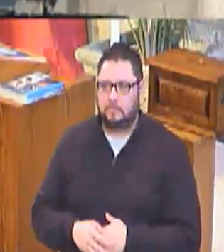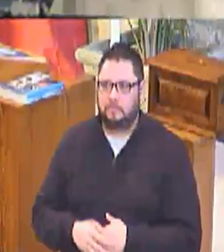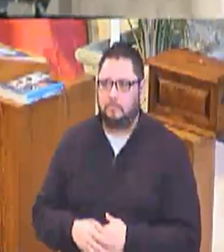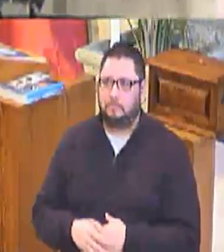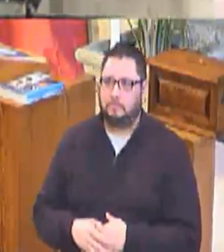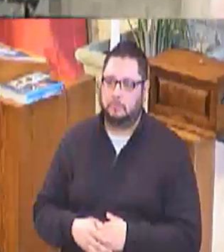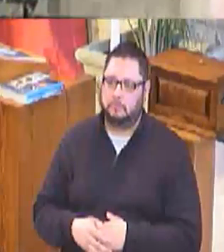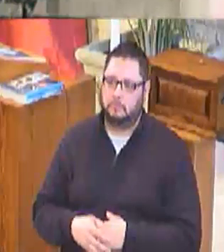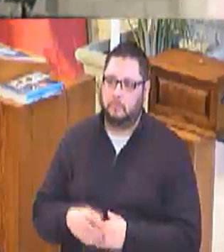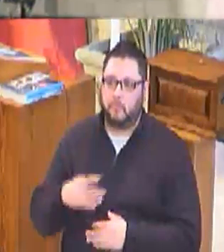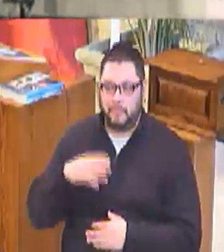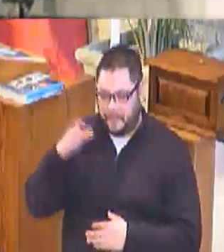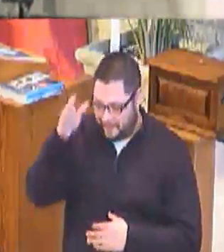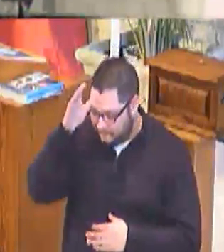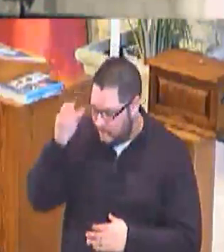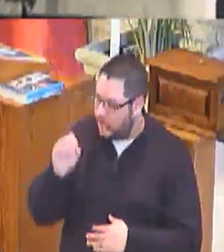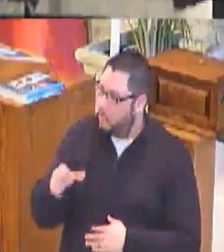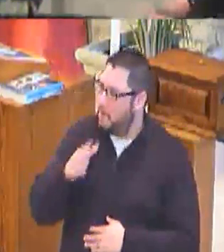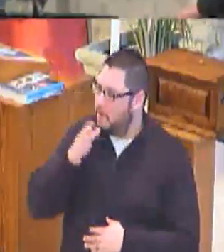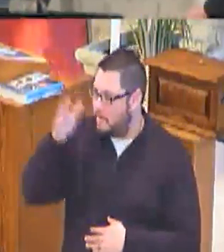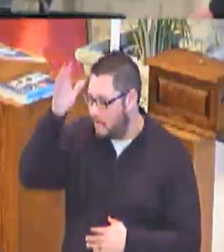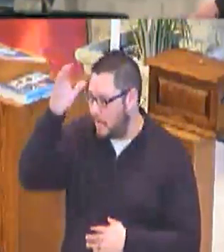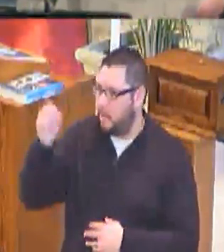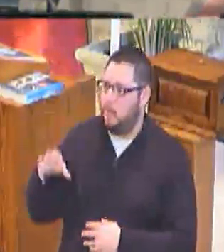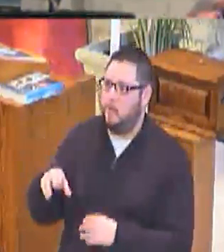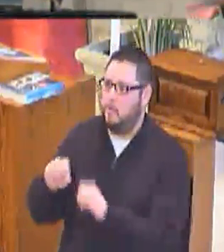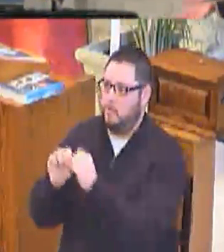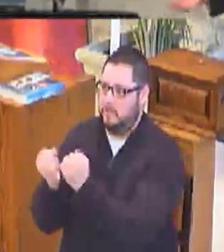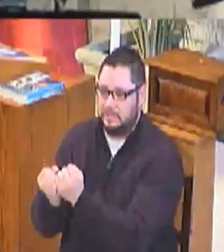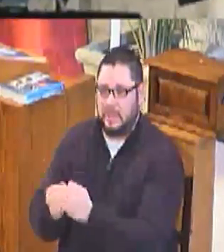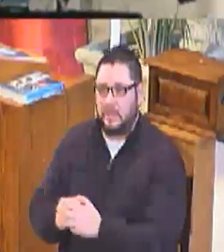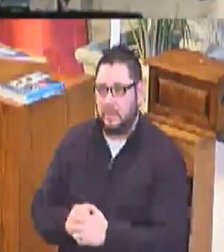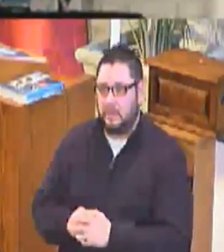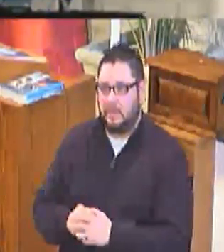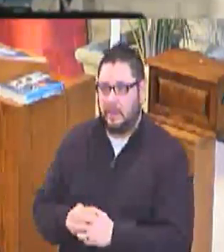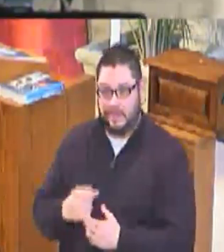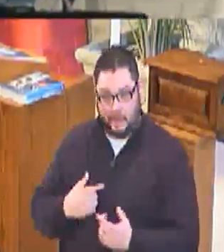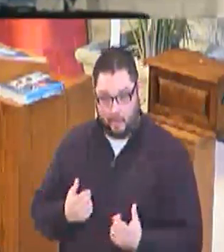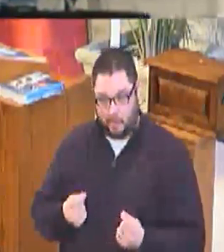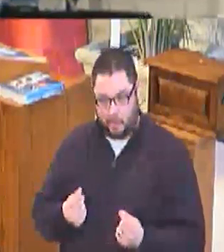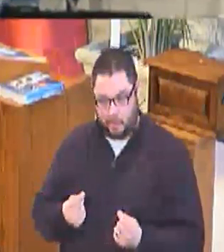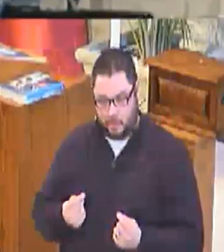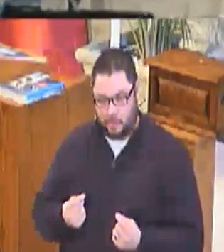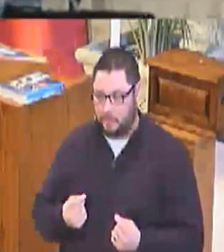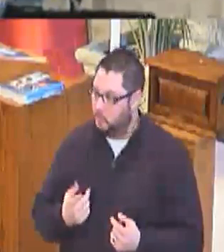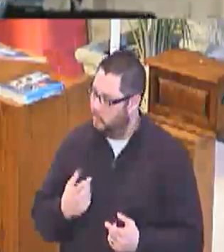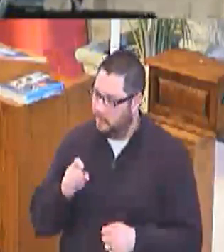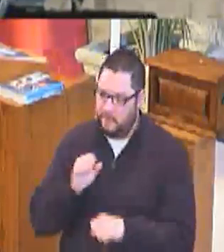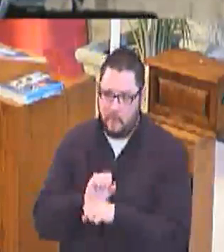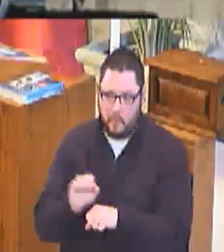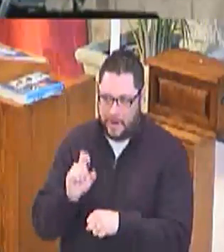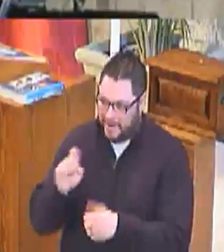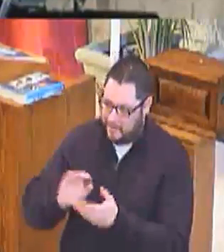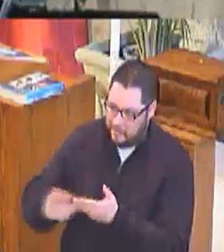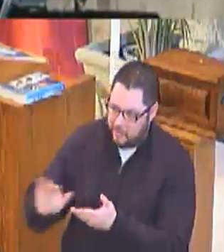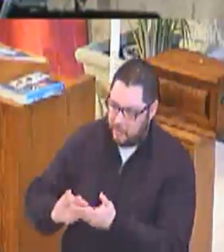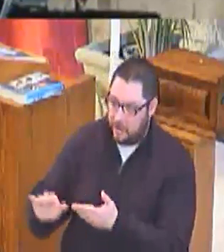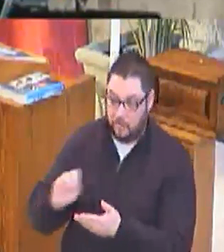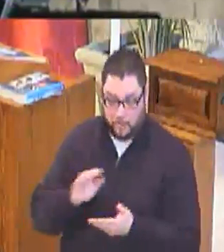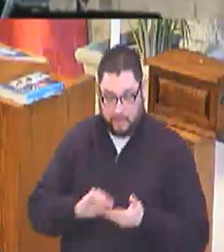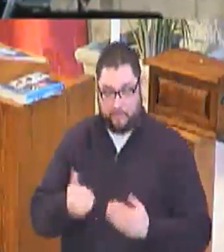Or my father, or my parents, or society. And then what do? I have work to do, and that is forgiveness. Or